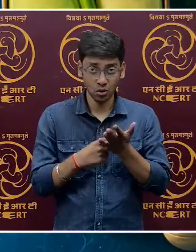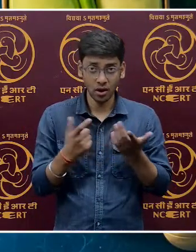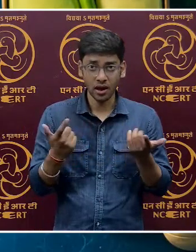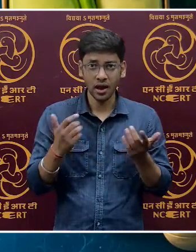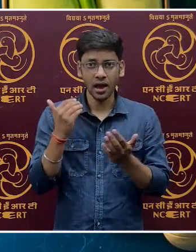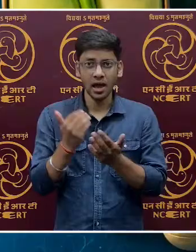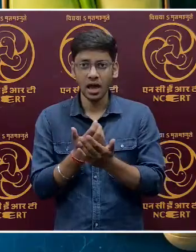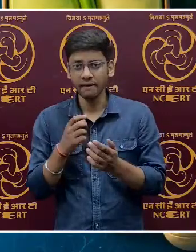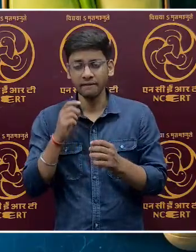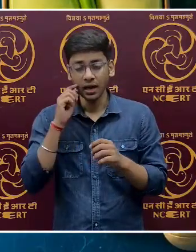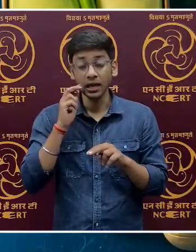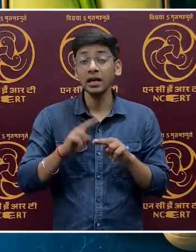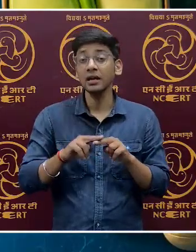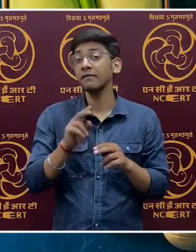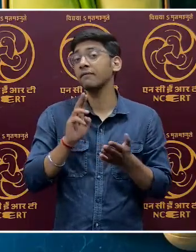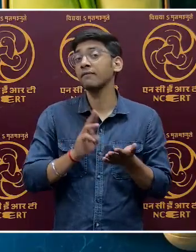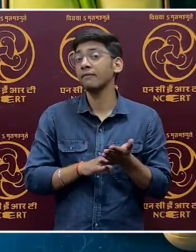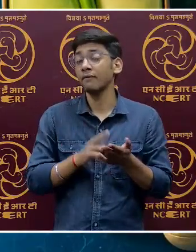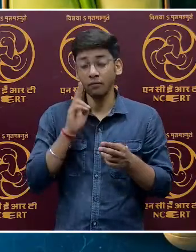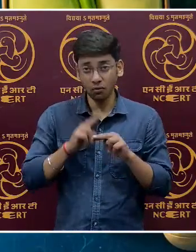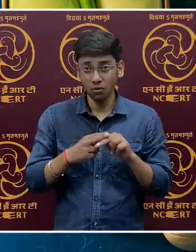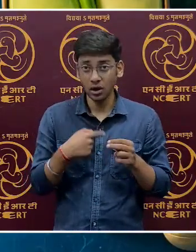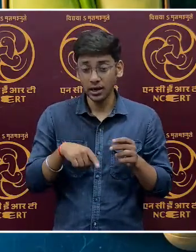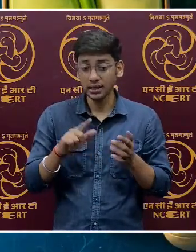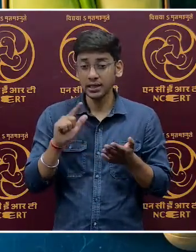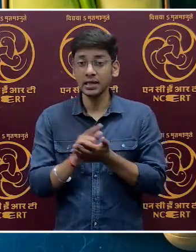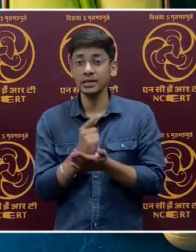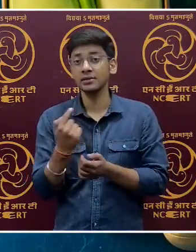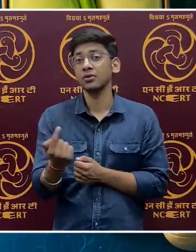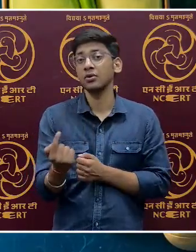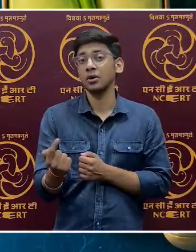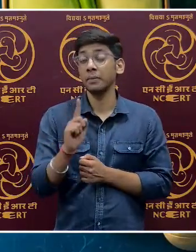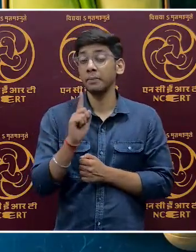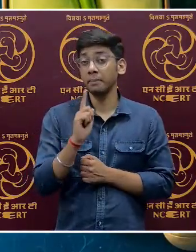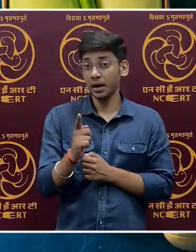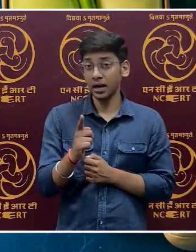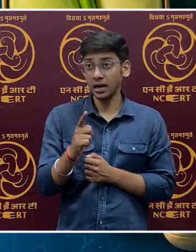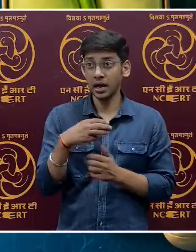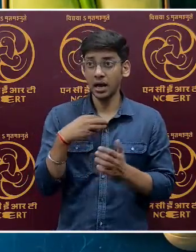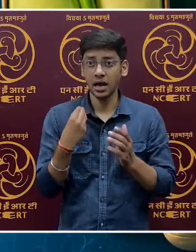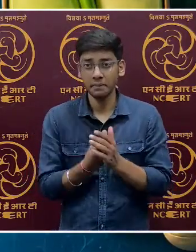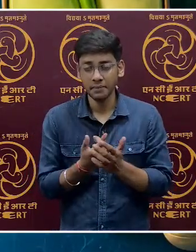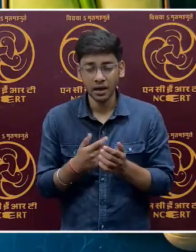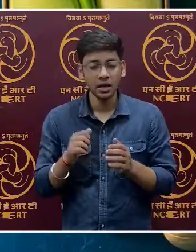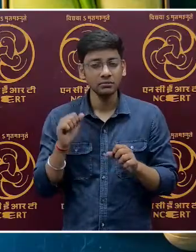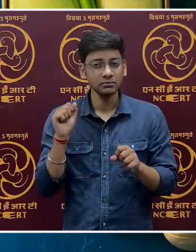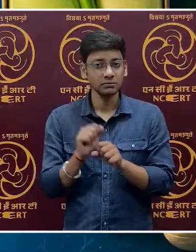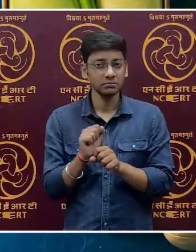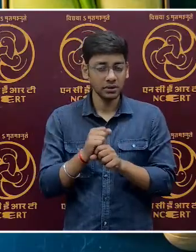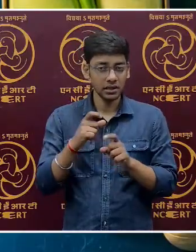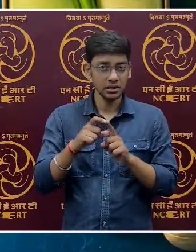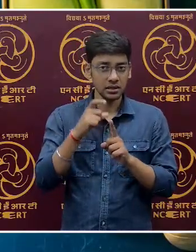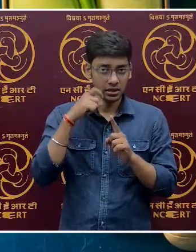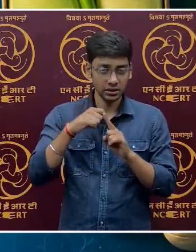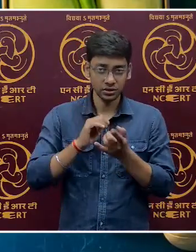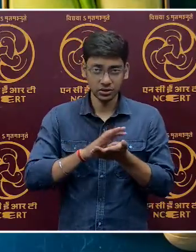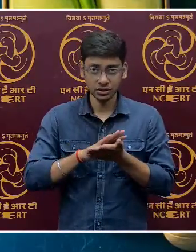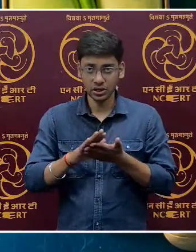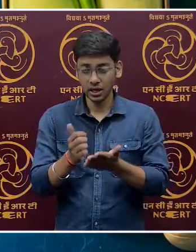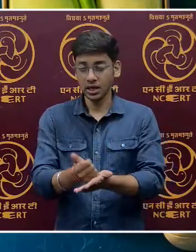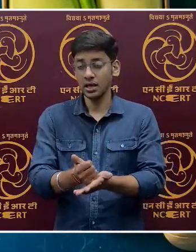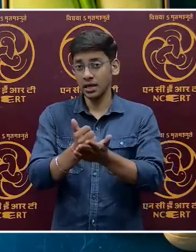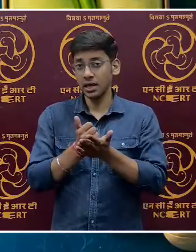the information pertaining to that particular chapter only, and we can able to work on Diksha with the help of